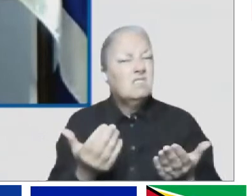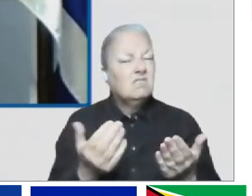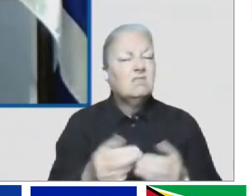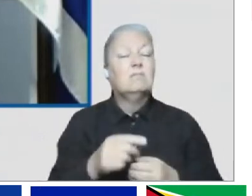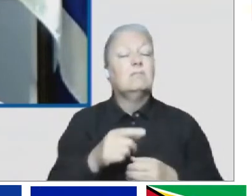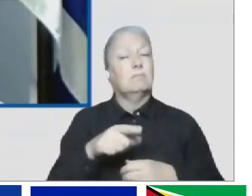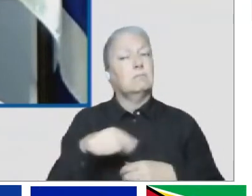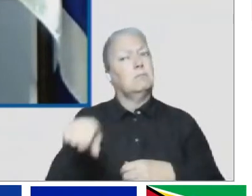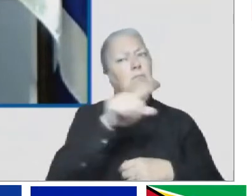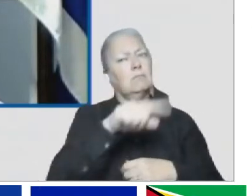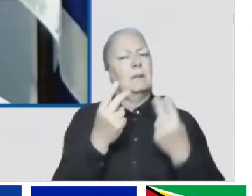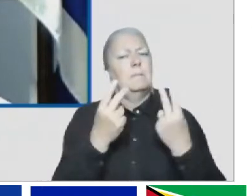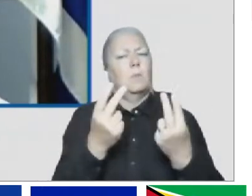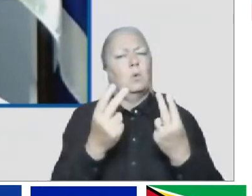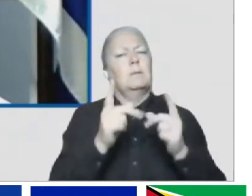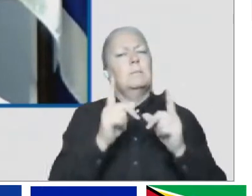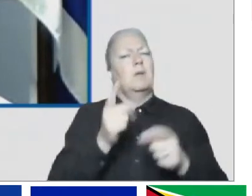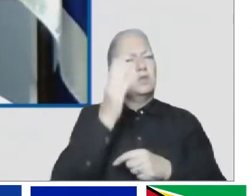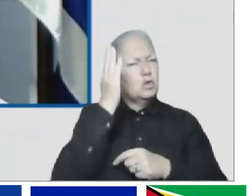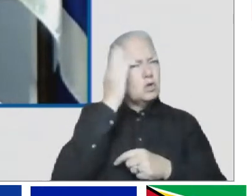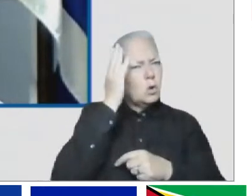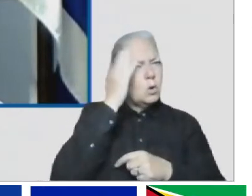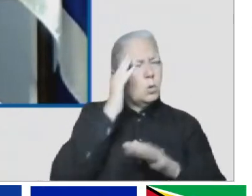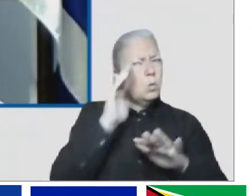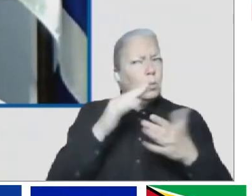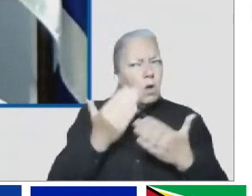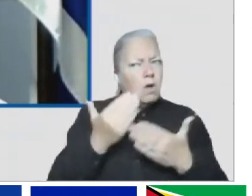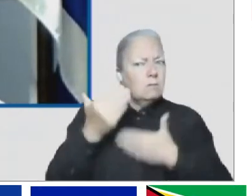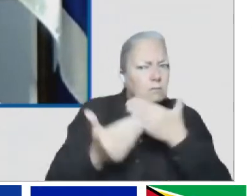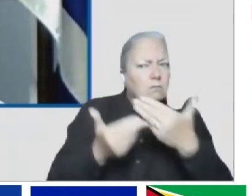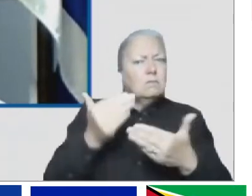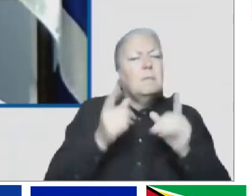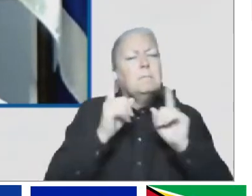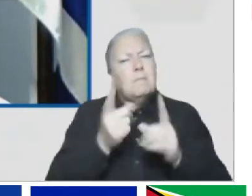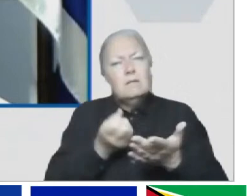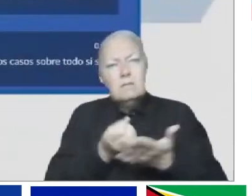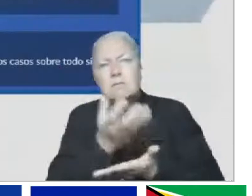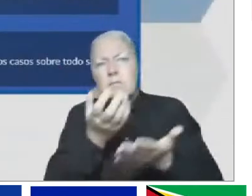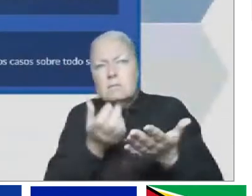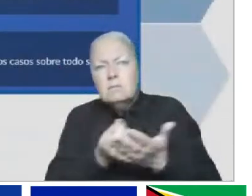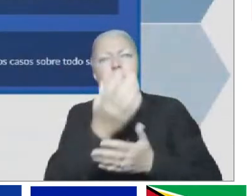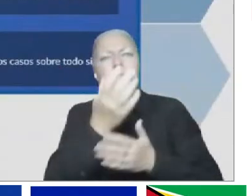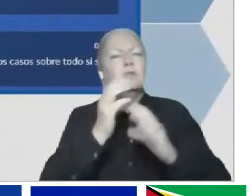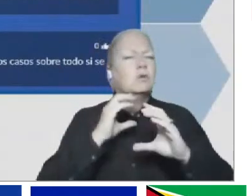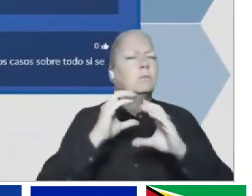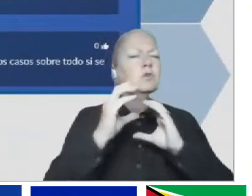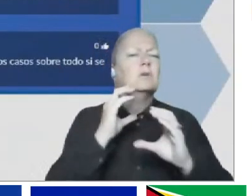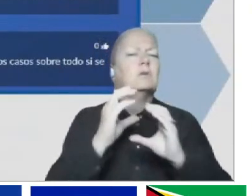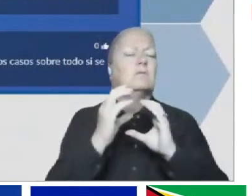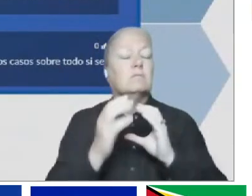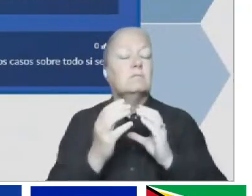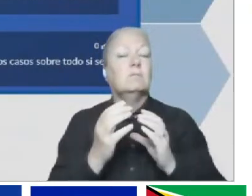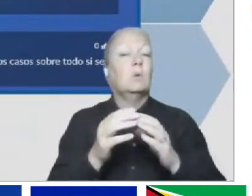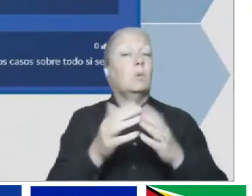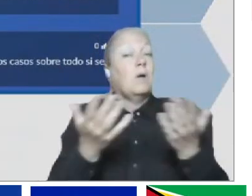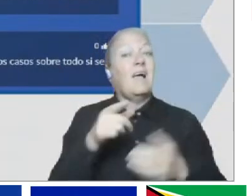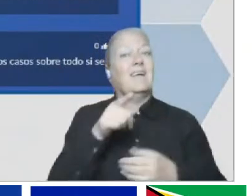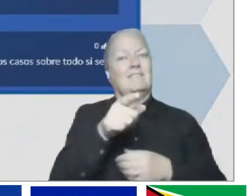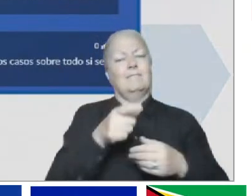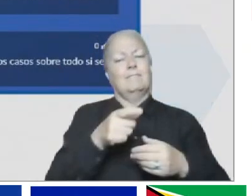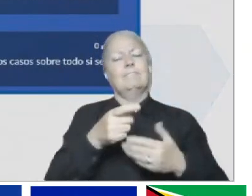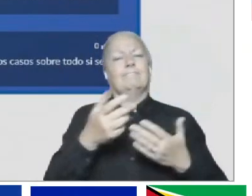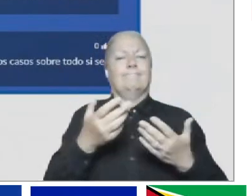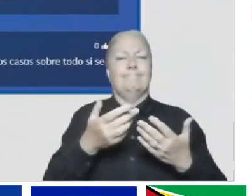happening, because this is a way of protecting our citizenship. And I don't know if I answered